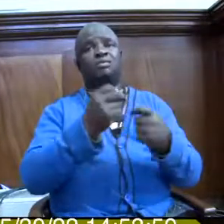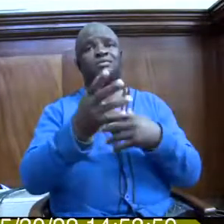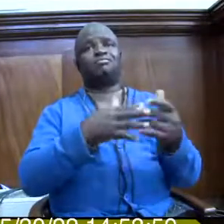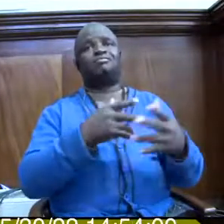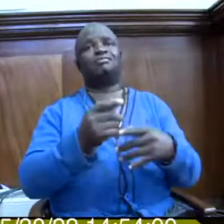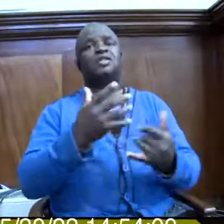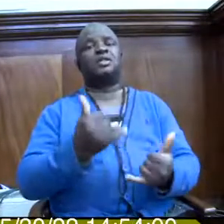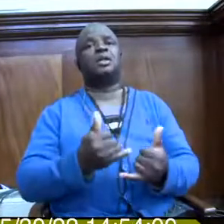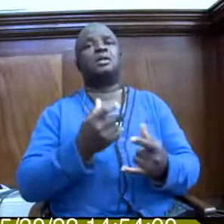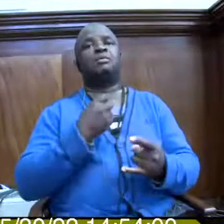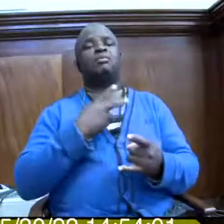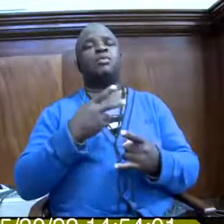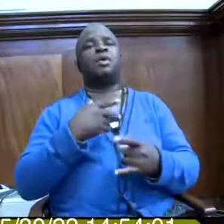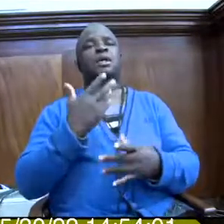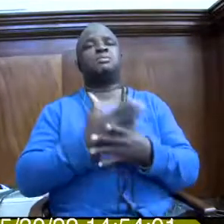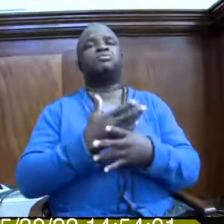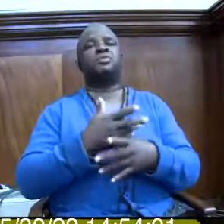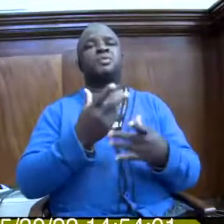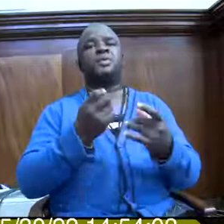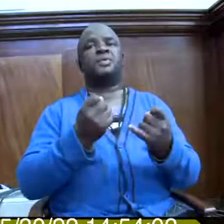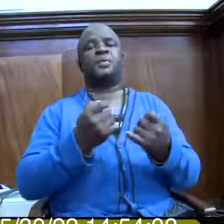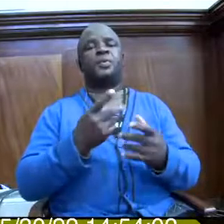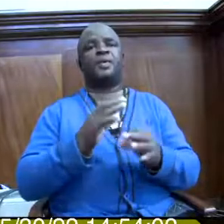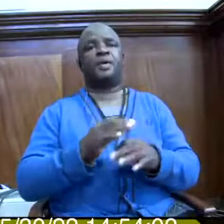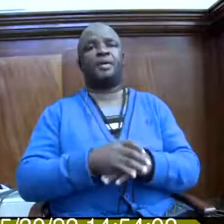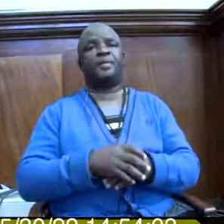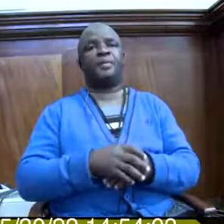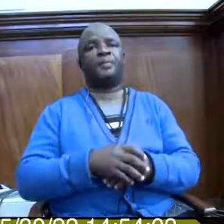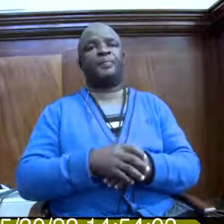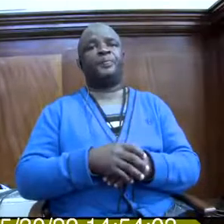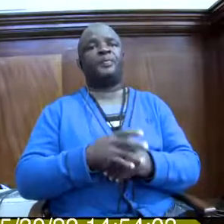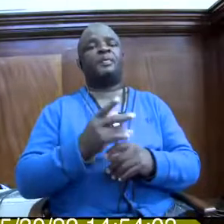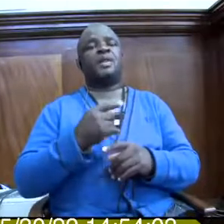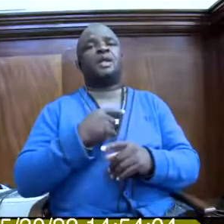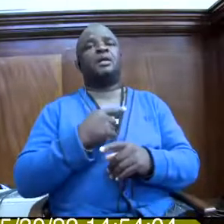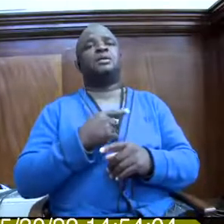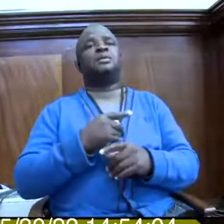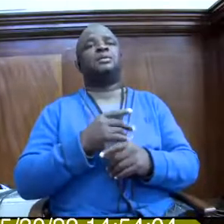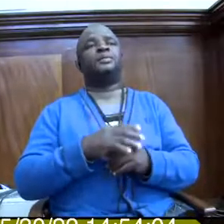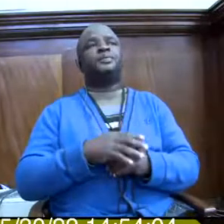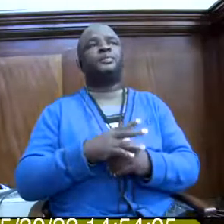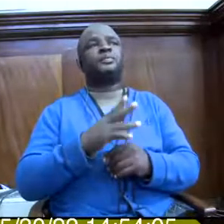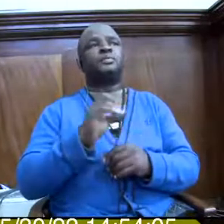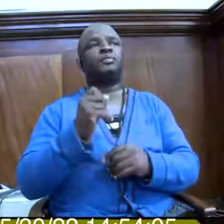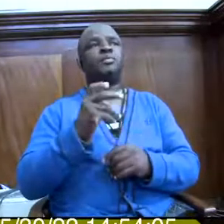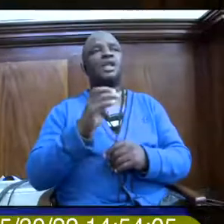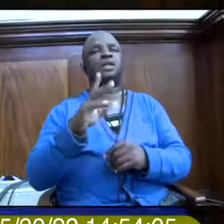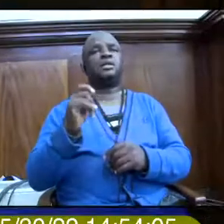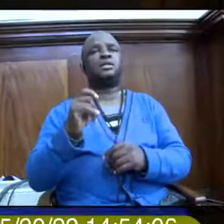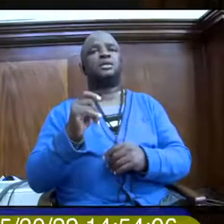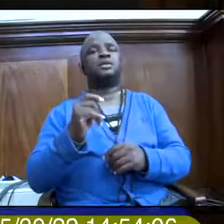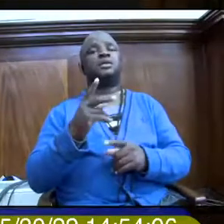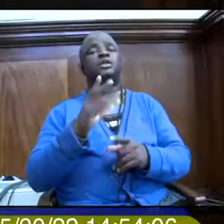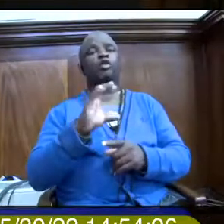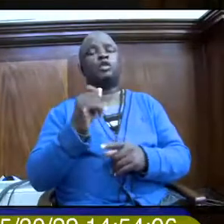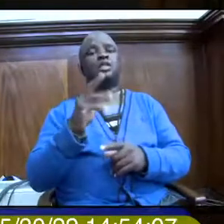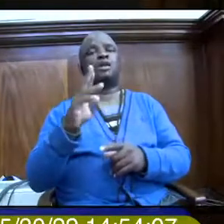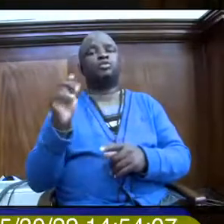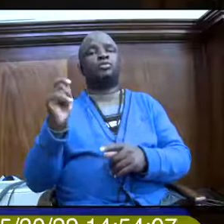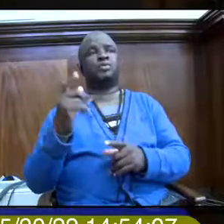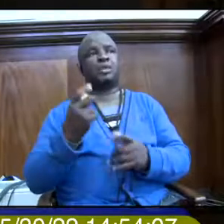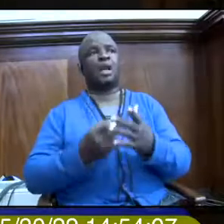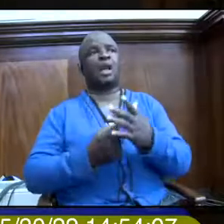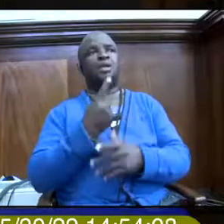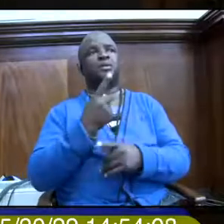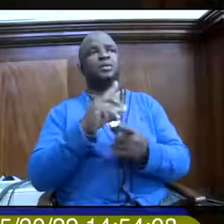dysfunctional and members of kasatu have raised this issue before us today so